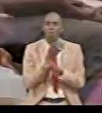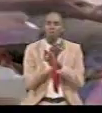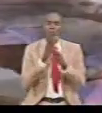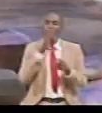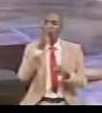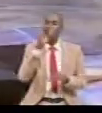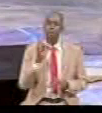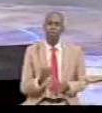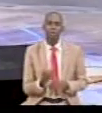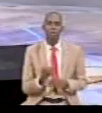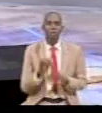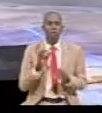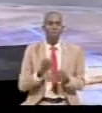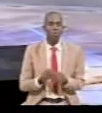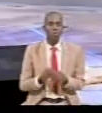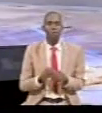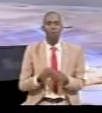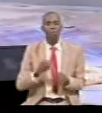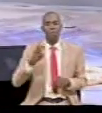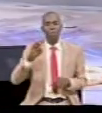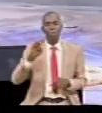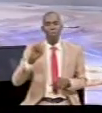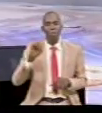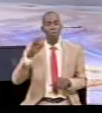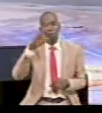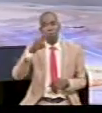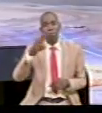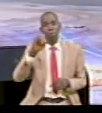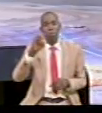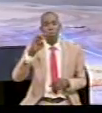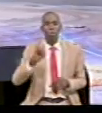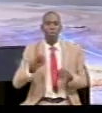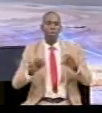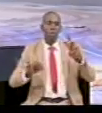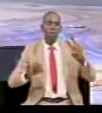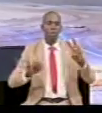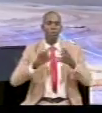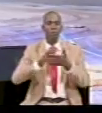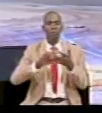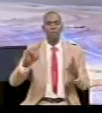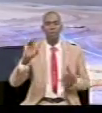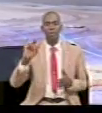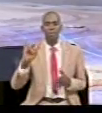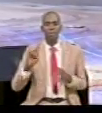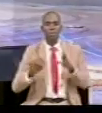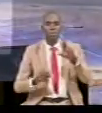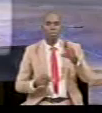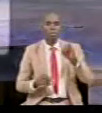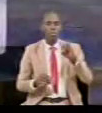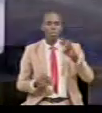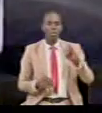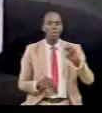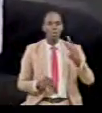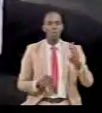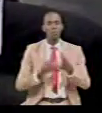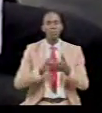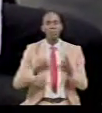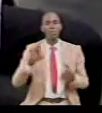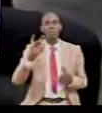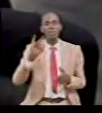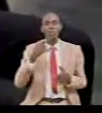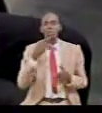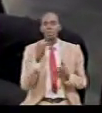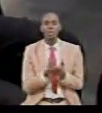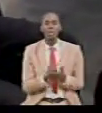indeed. Romans chapter 6, reading from verse 18. It says, I'm being